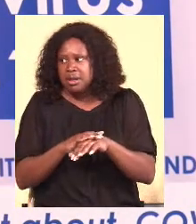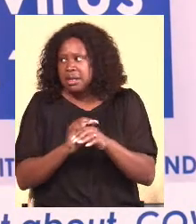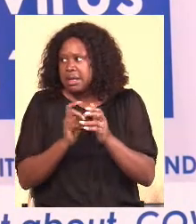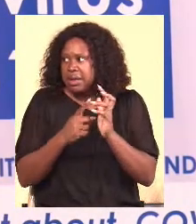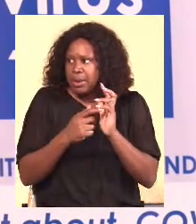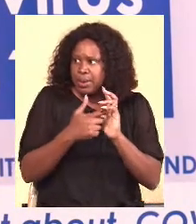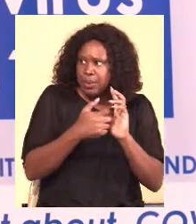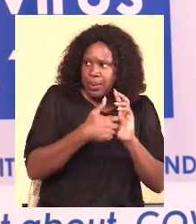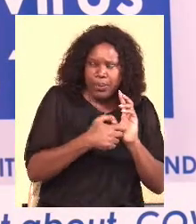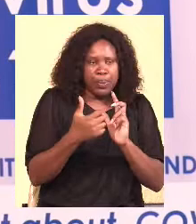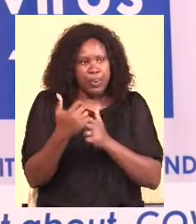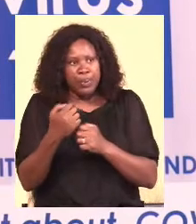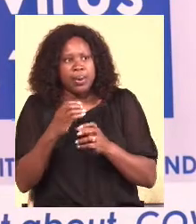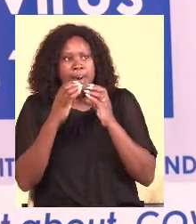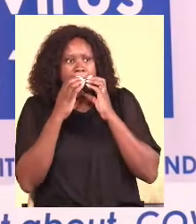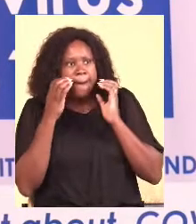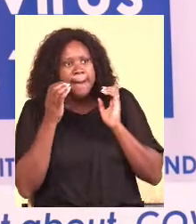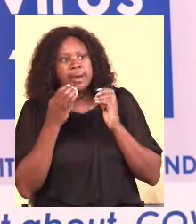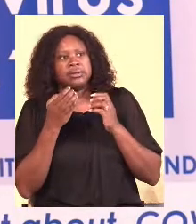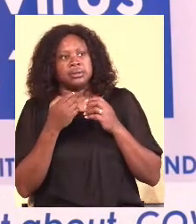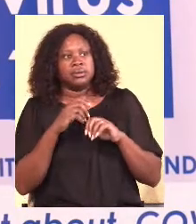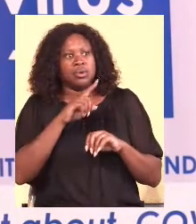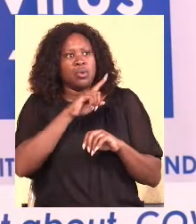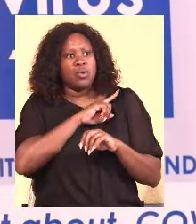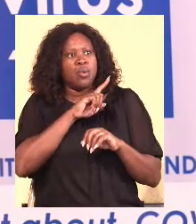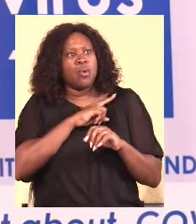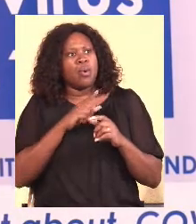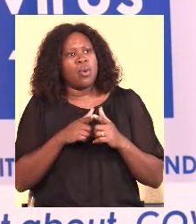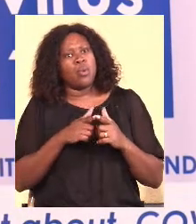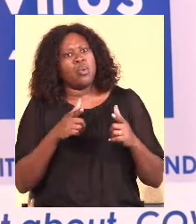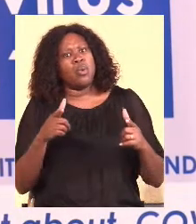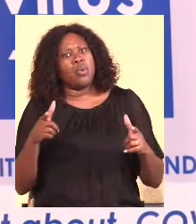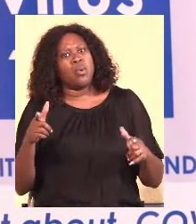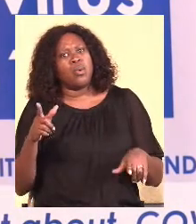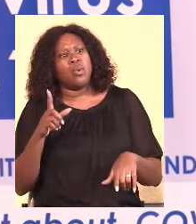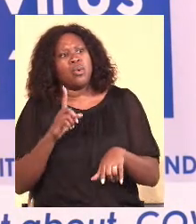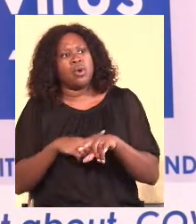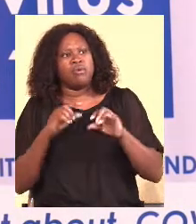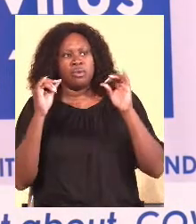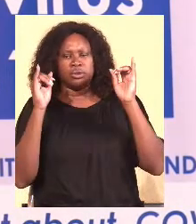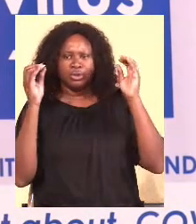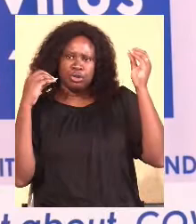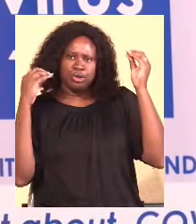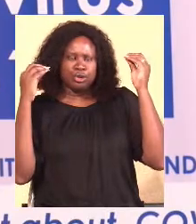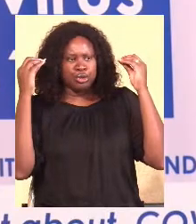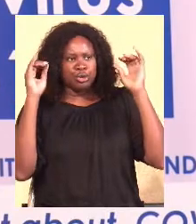sanitizers and also masks and whatnot. Why has it taken so long for our institutions here, both